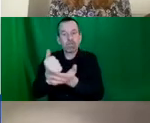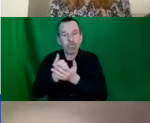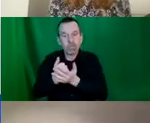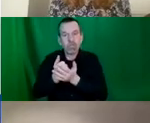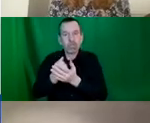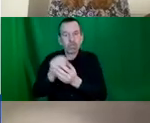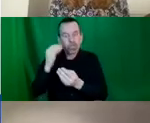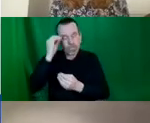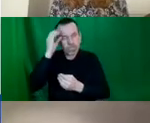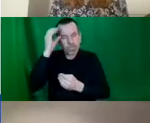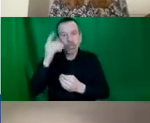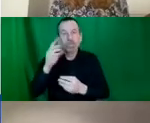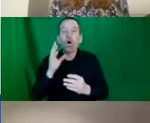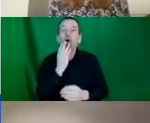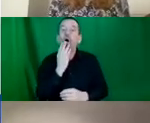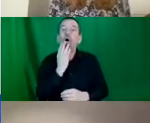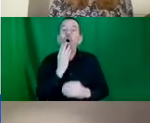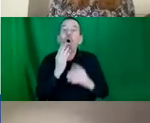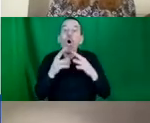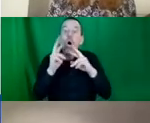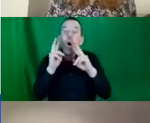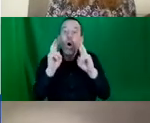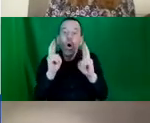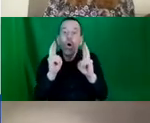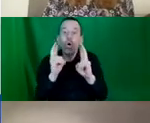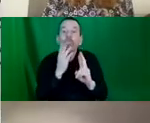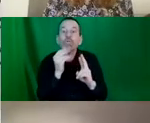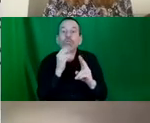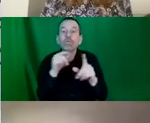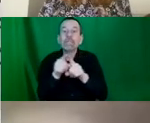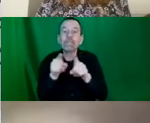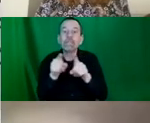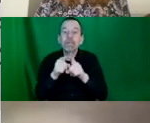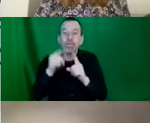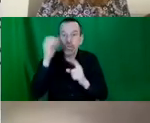institutions in the future to complement my role as a bench conservator.